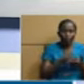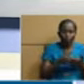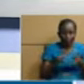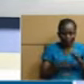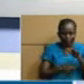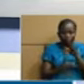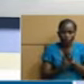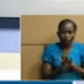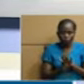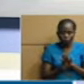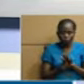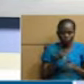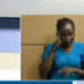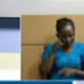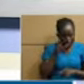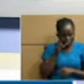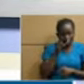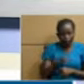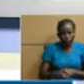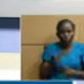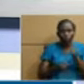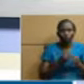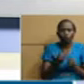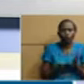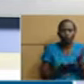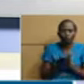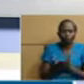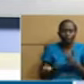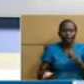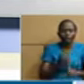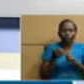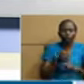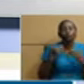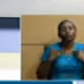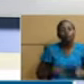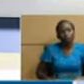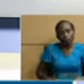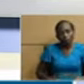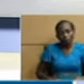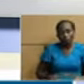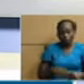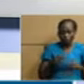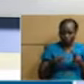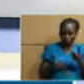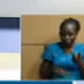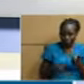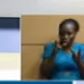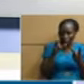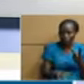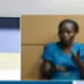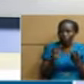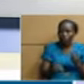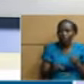that a person is continuing to serve, to work, and accumulation of wealth. Number 2, that person is only demanded to make a